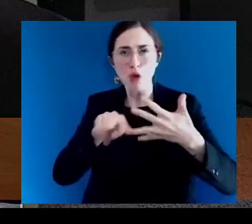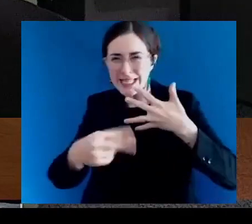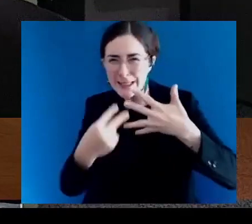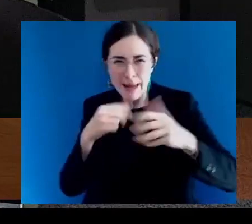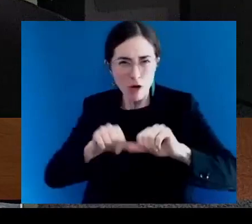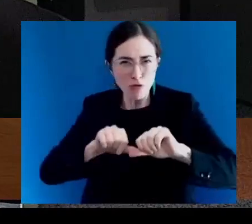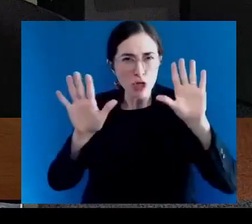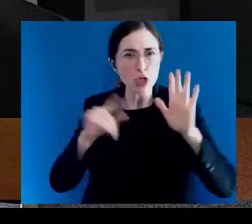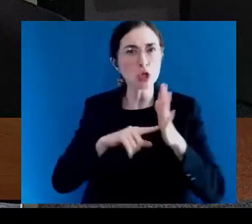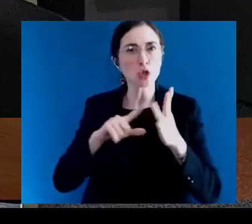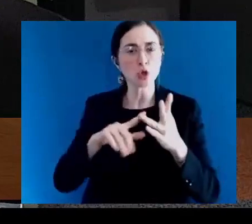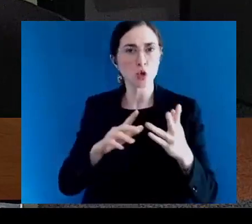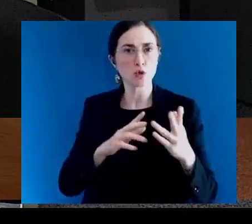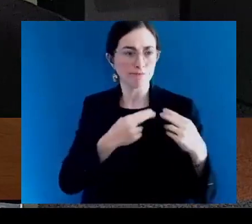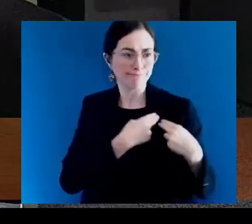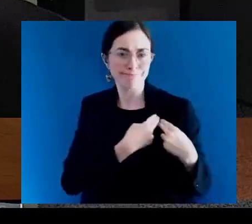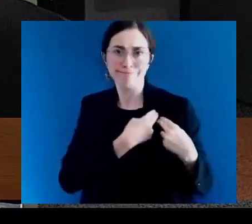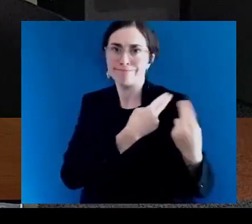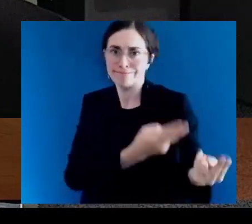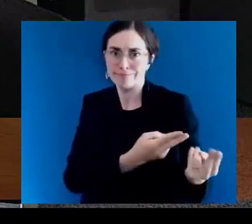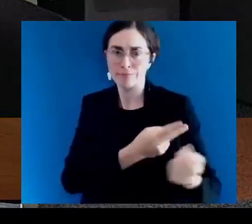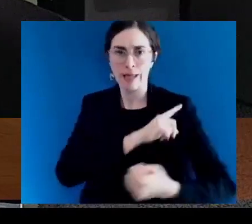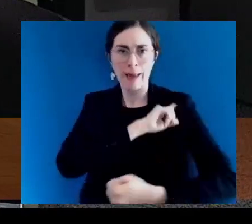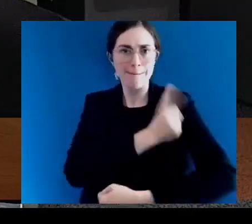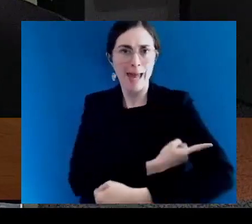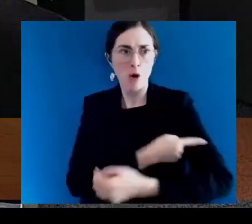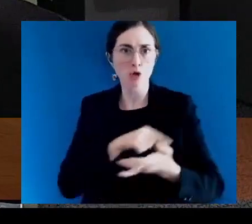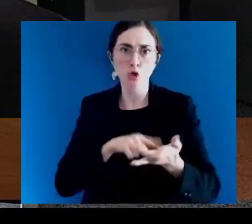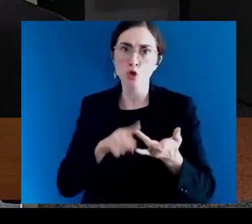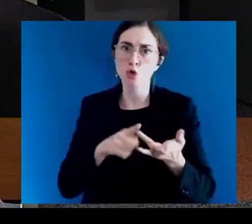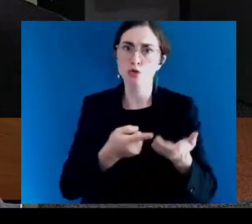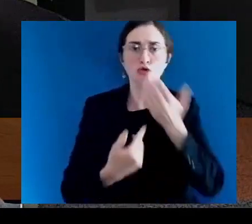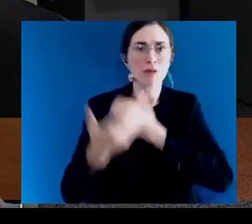relevant decision-making powers and resources to traditional owners and Aboriginal